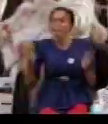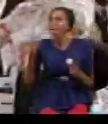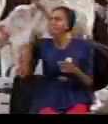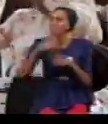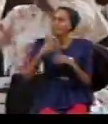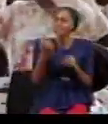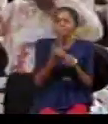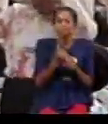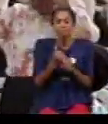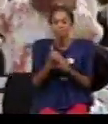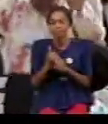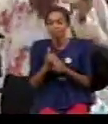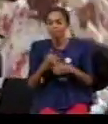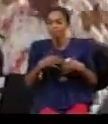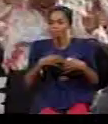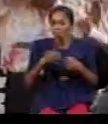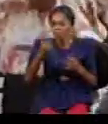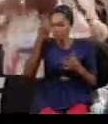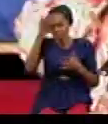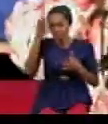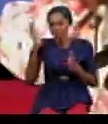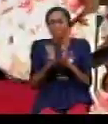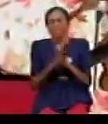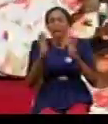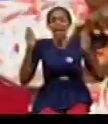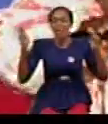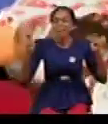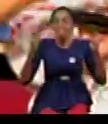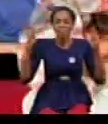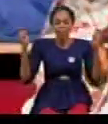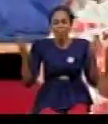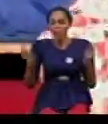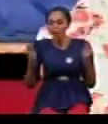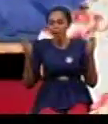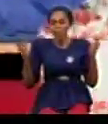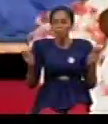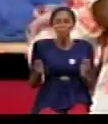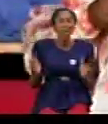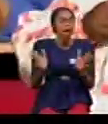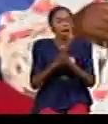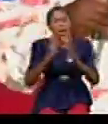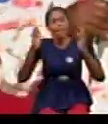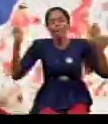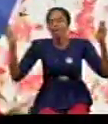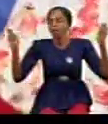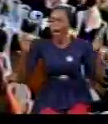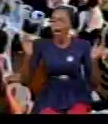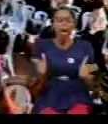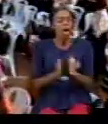Hallelujah. He who healed the lame tonight. Hallelujah. Hallelujah.